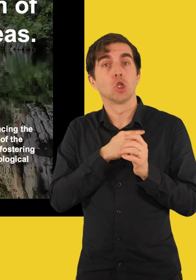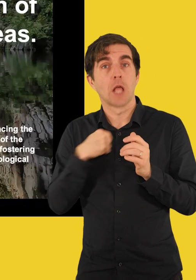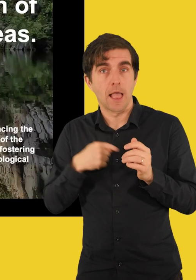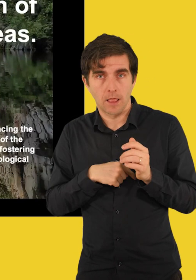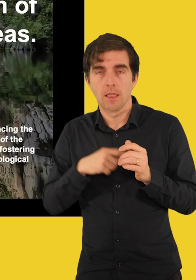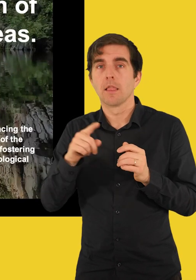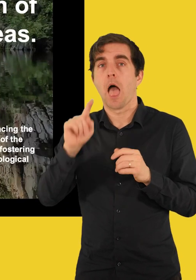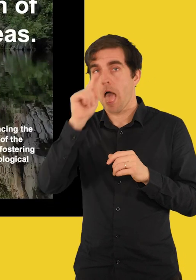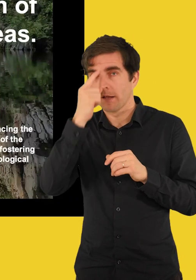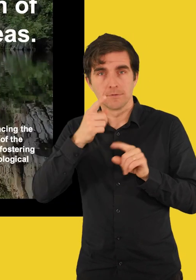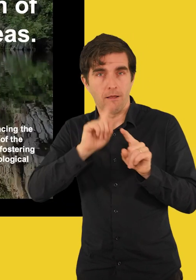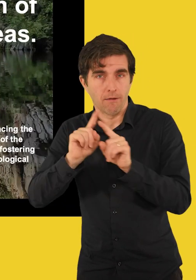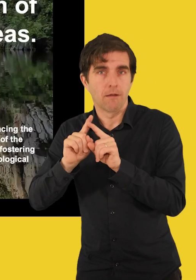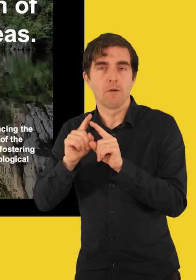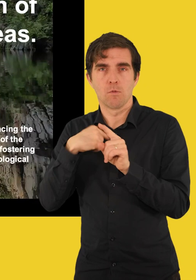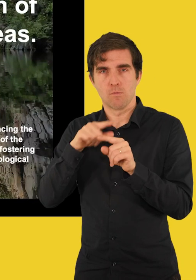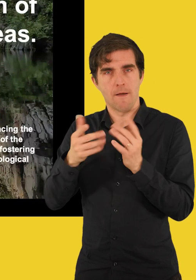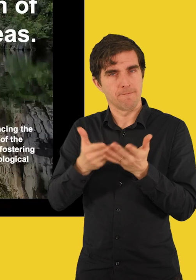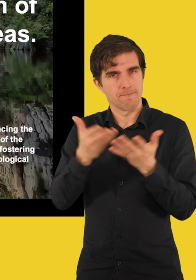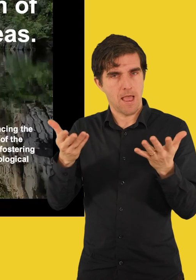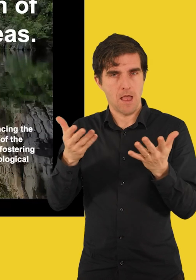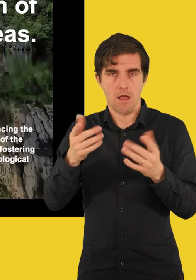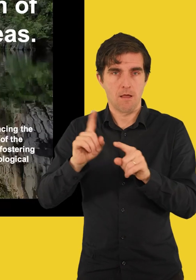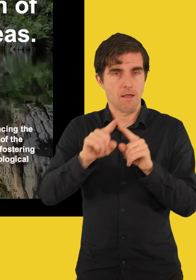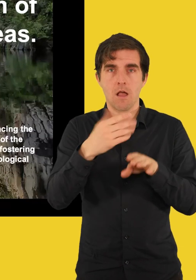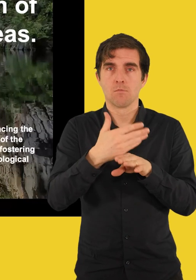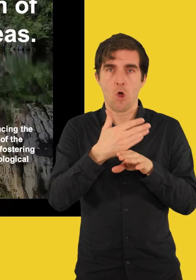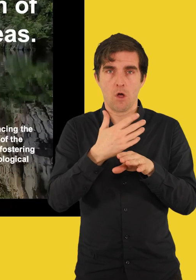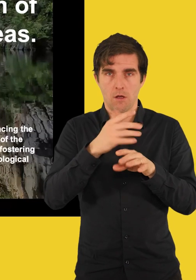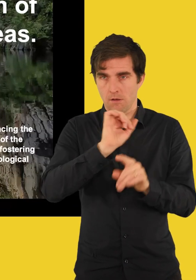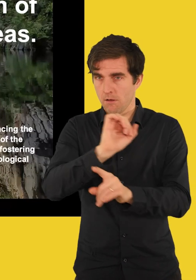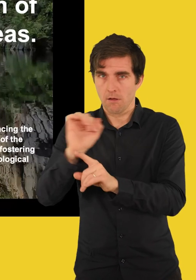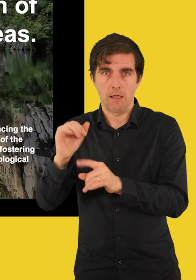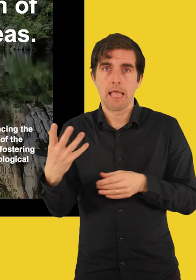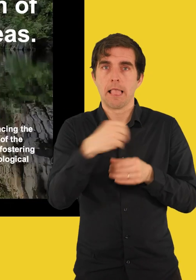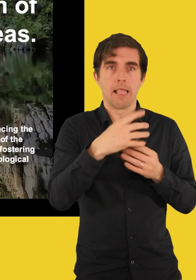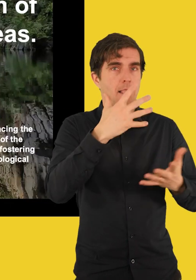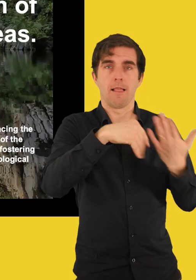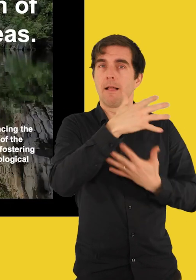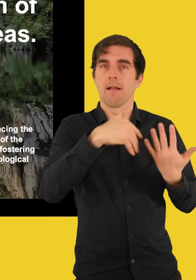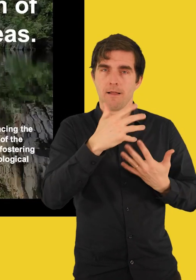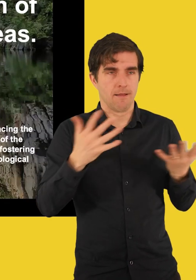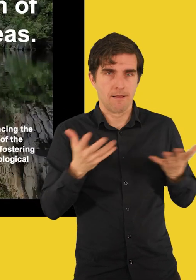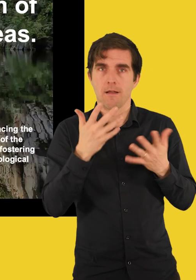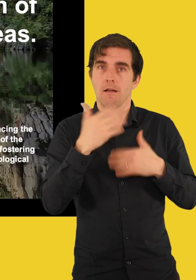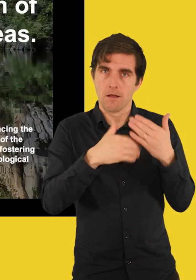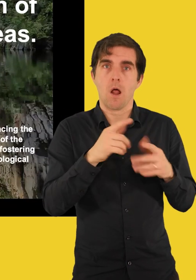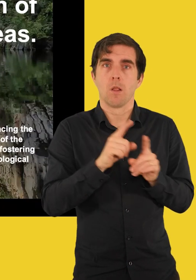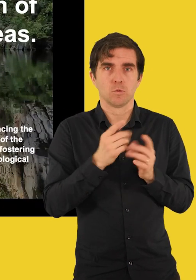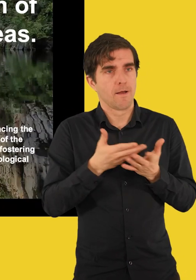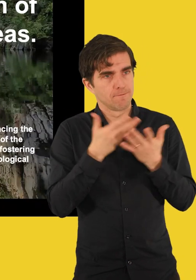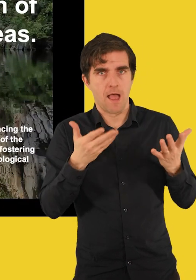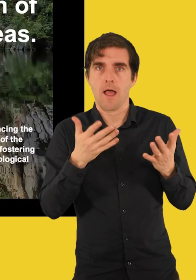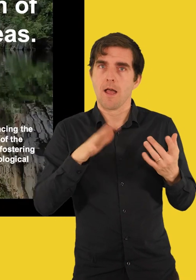Indians. So we want to have a fair representation of, in fact, of the workers in in the area